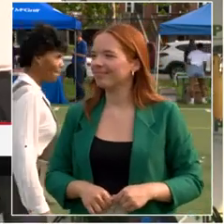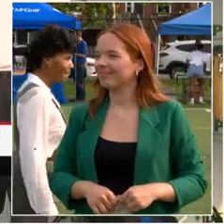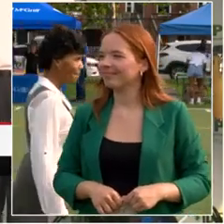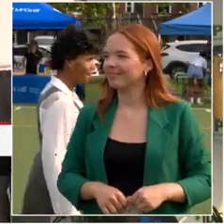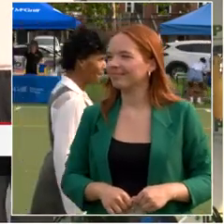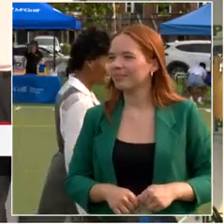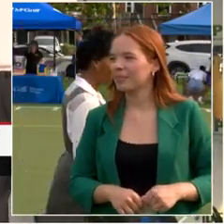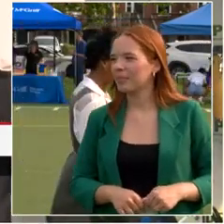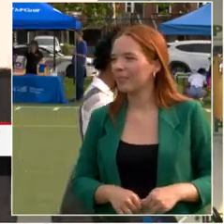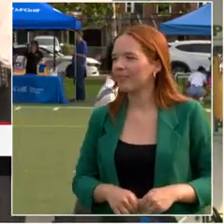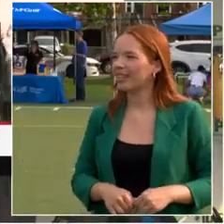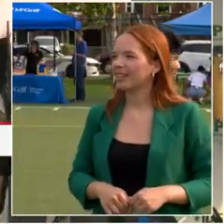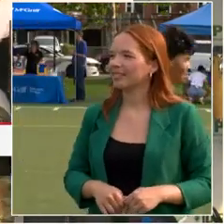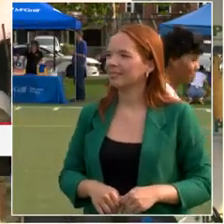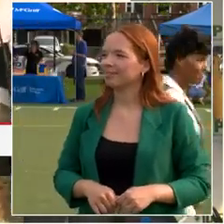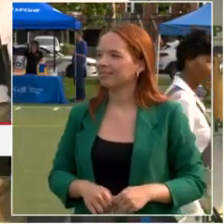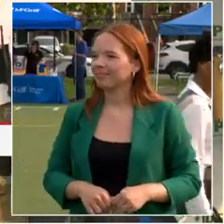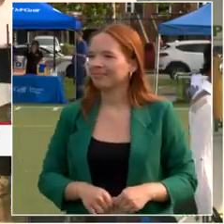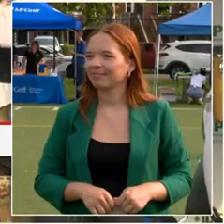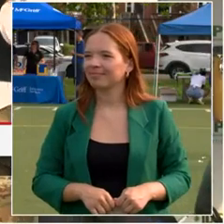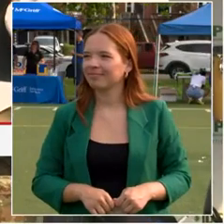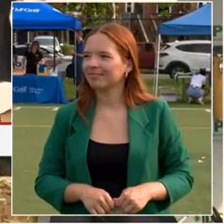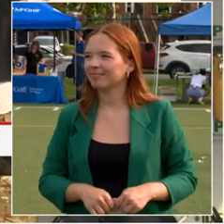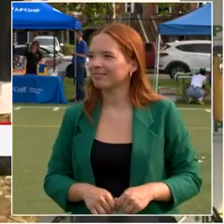So how you doing? Okay.